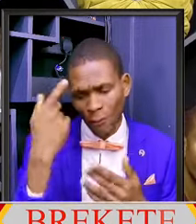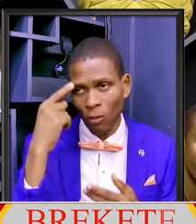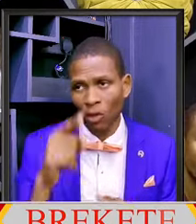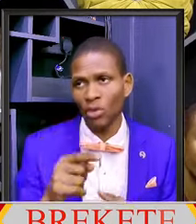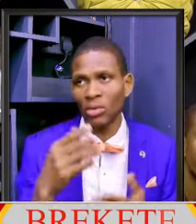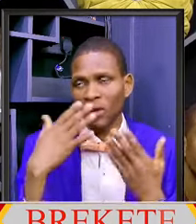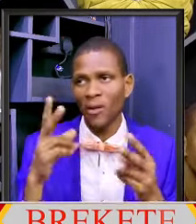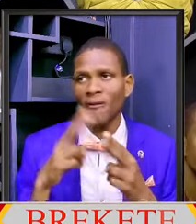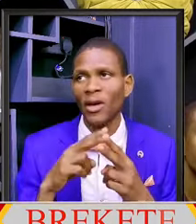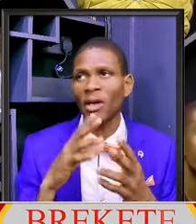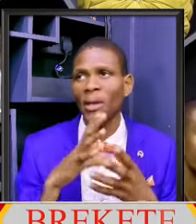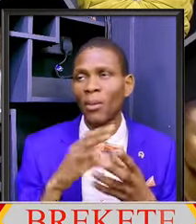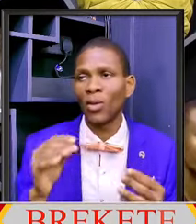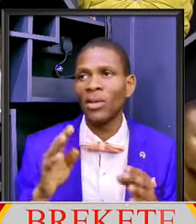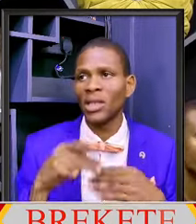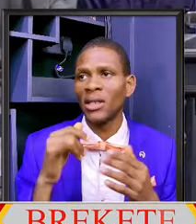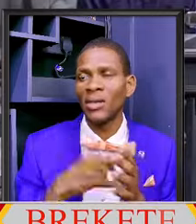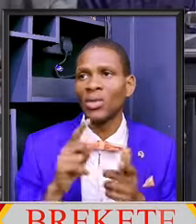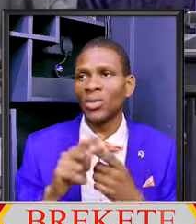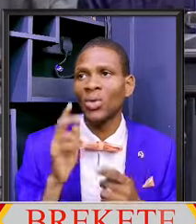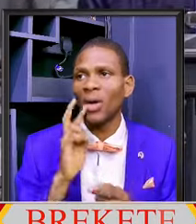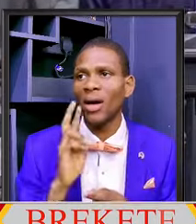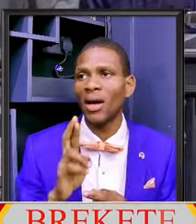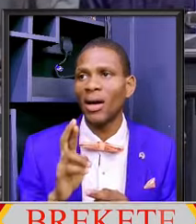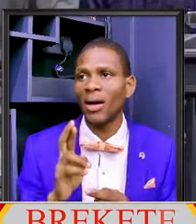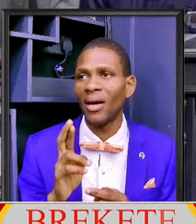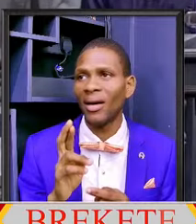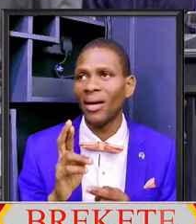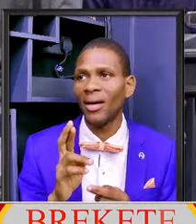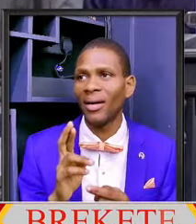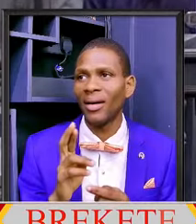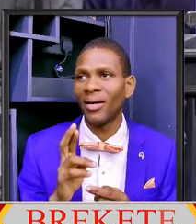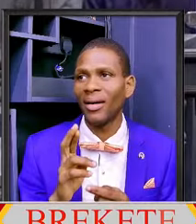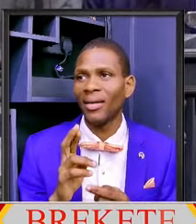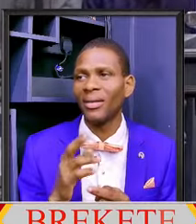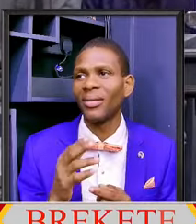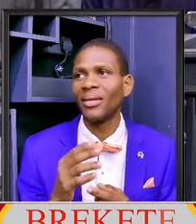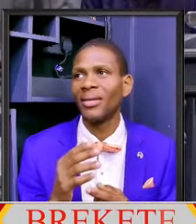Rabbi. Thank you so much, ma. Give it to her. Thank